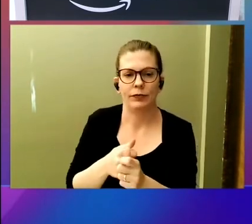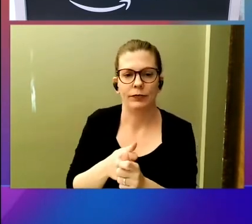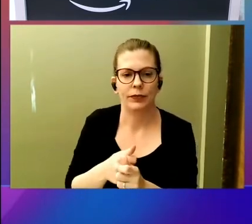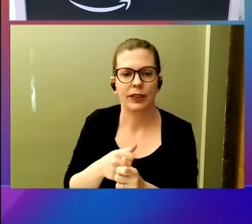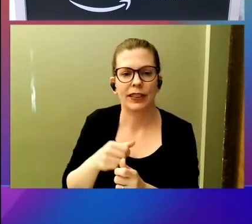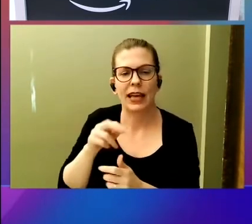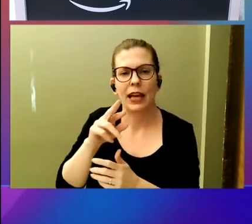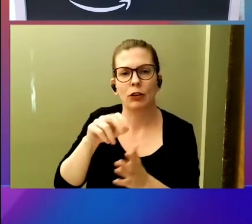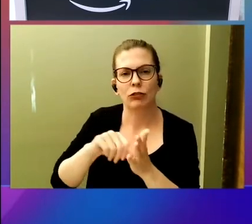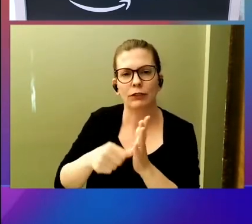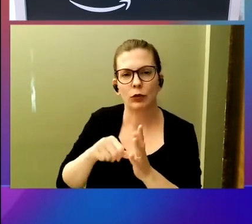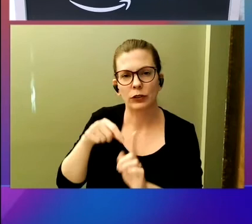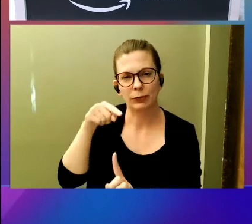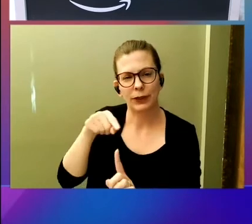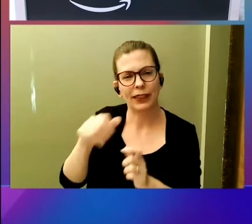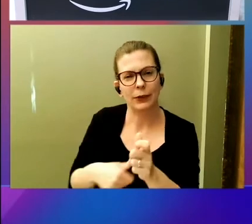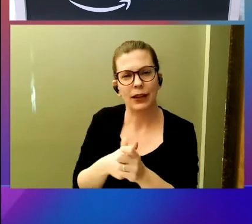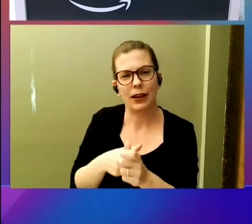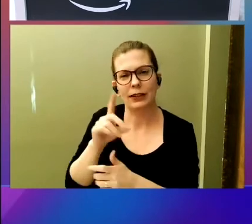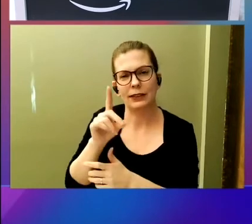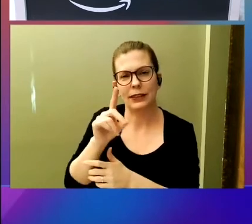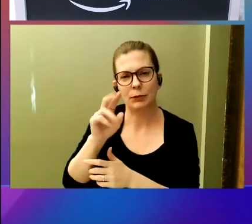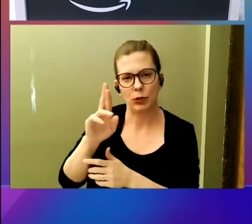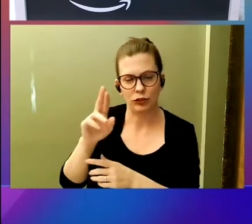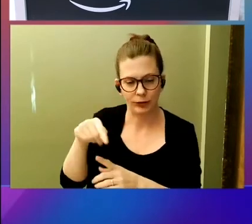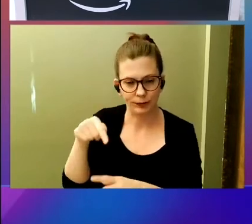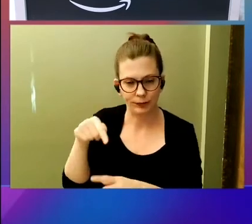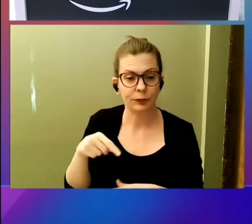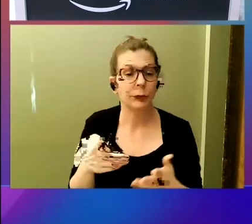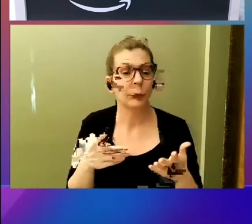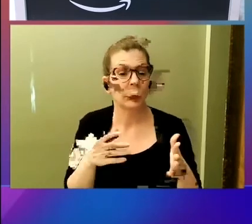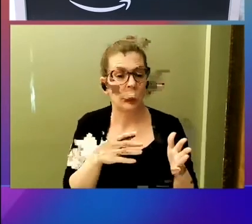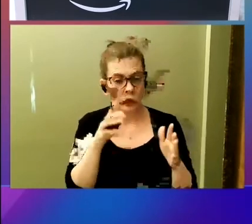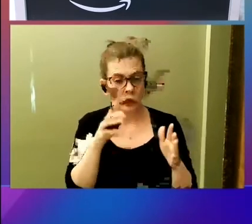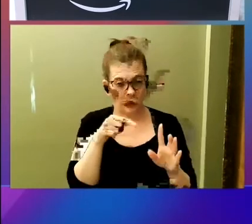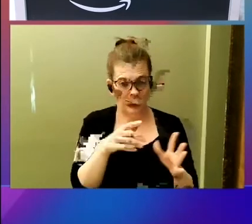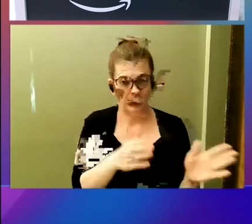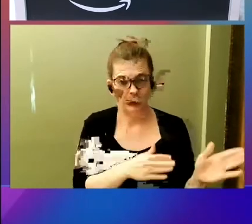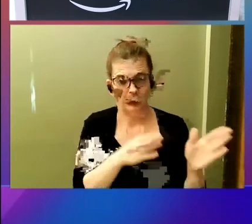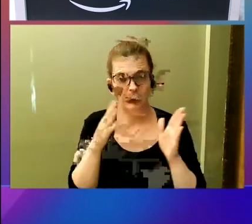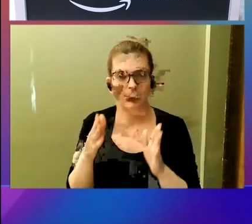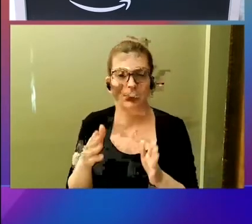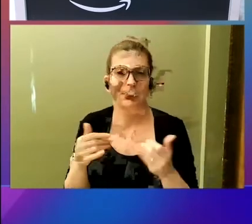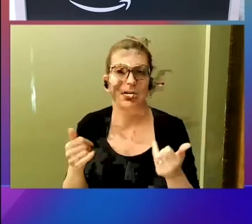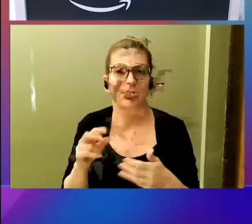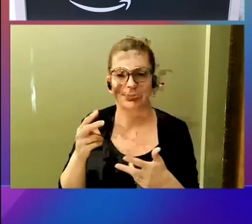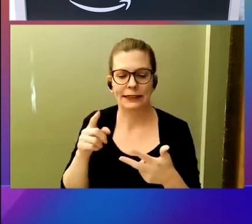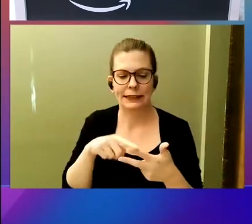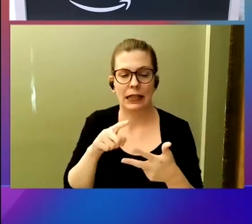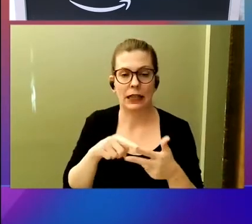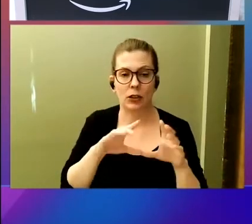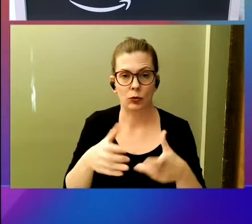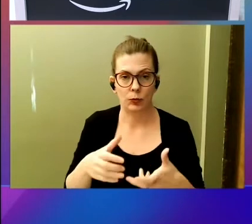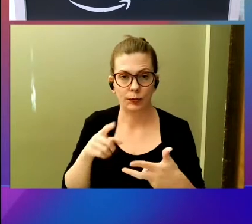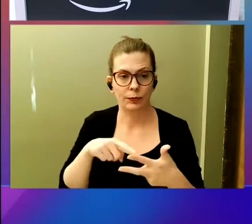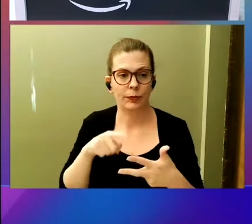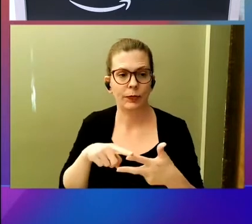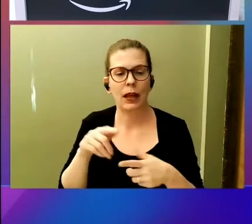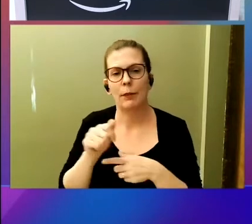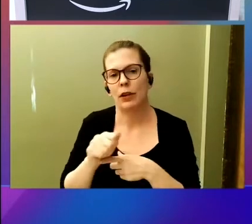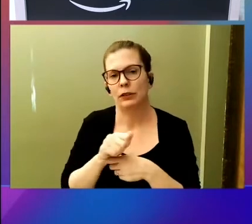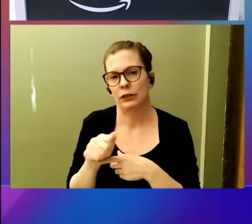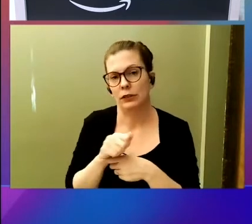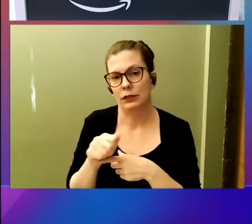Yeah. From there, I would like to talk a little bit about the second pillar of it, which is the practice aspect and the